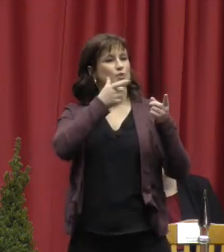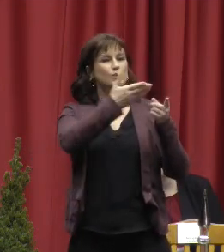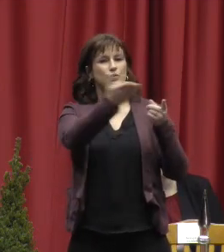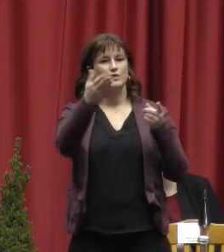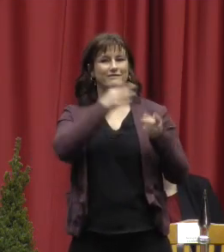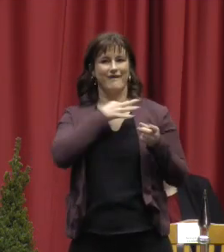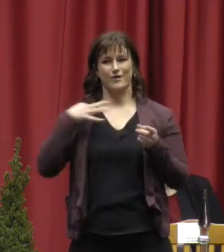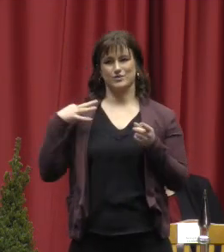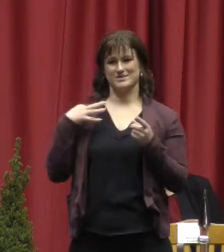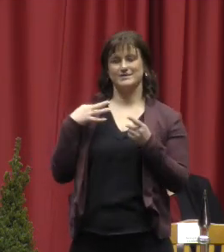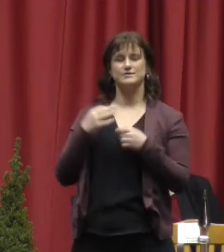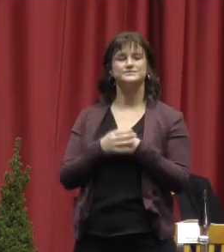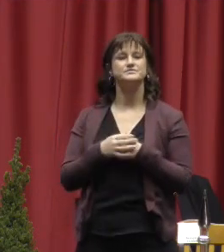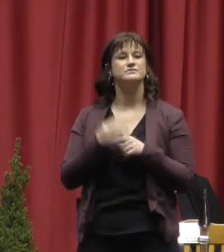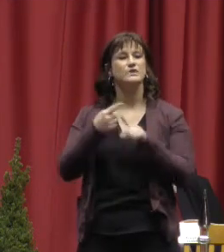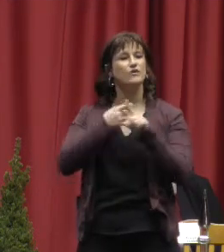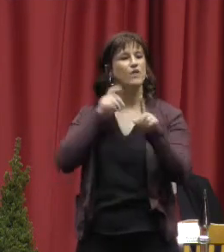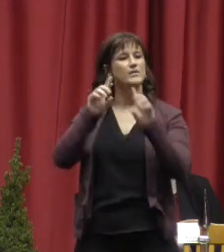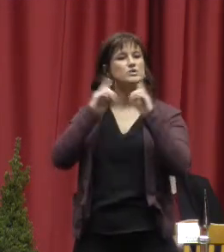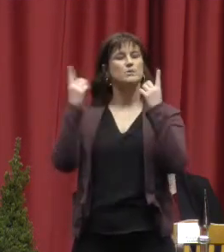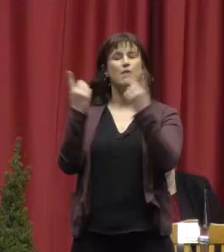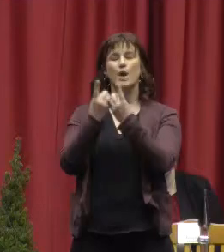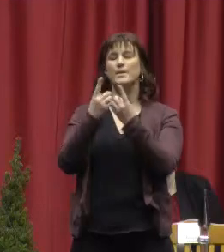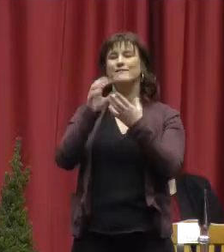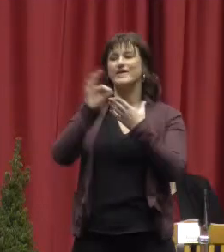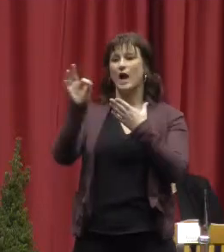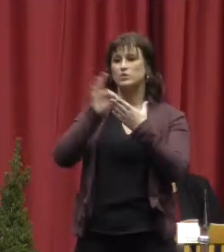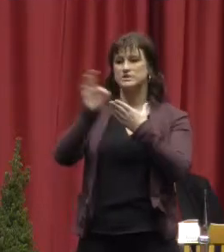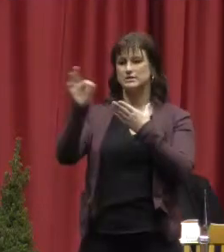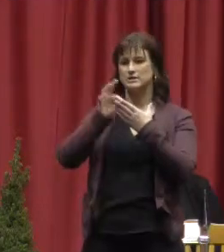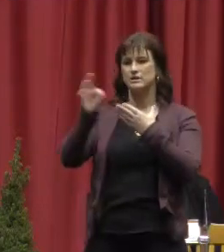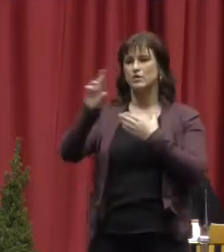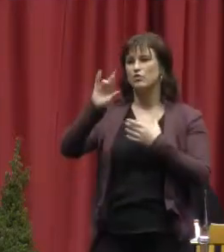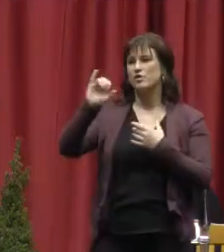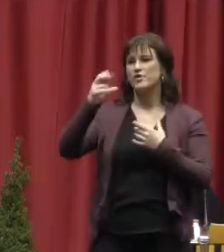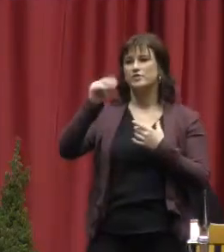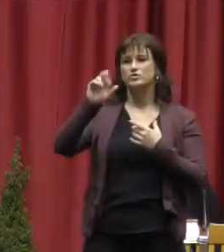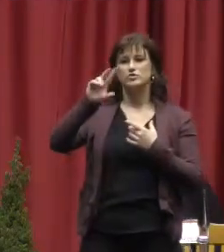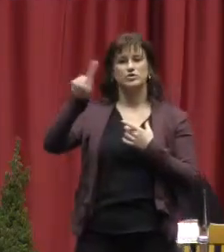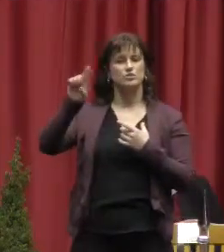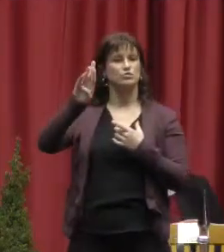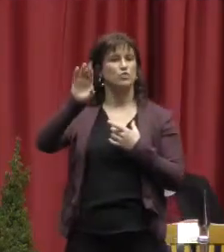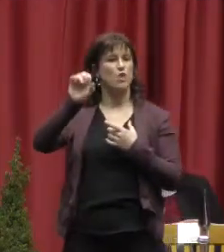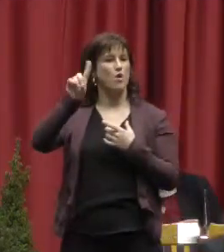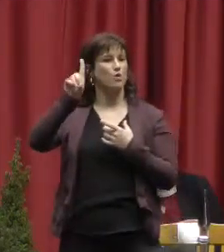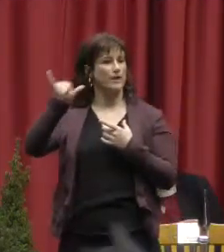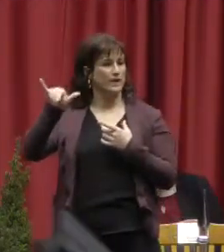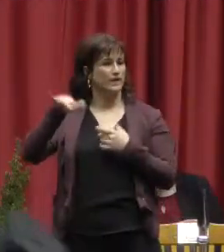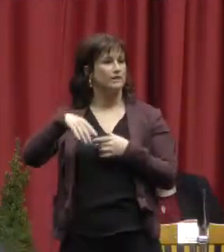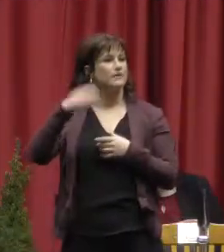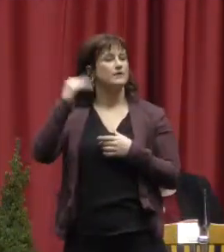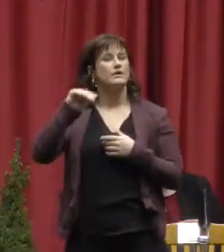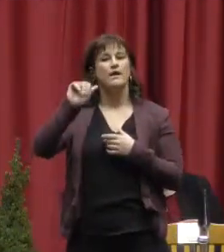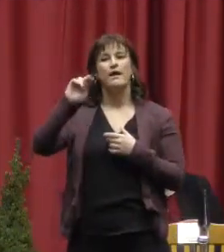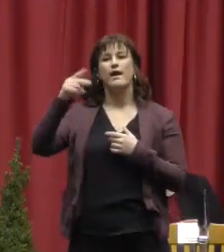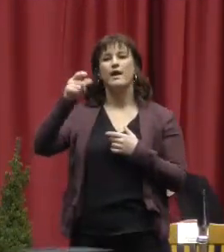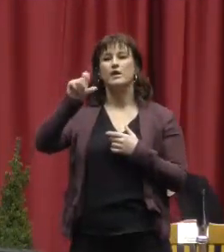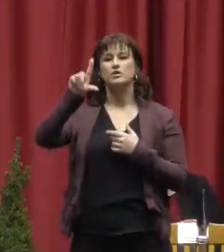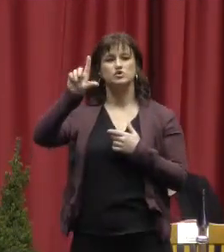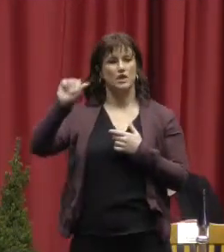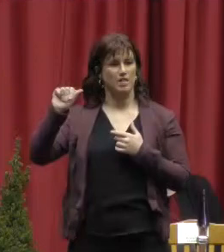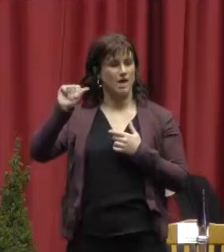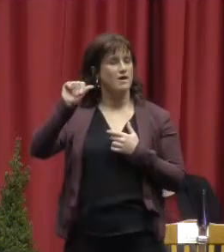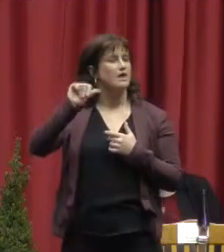stage. From the Department of Accounting, Richard Brody, Angela Ikofo,